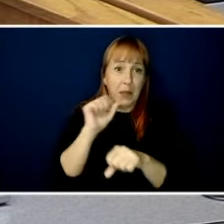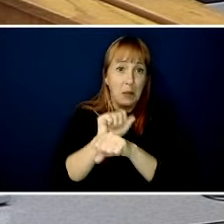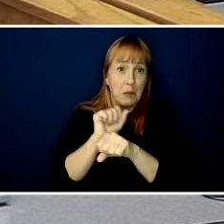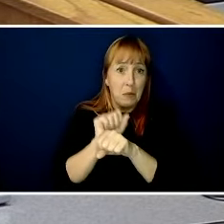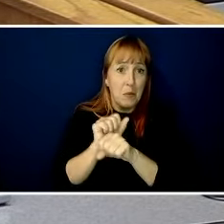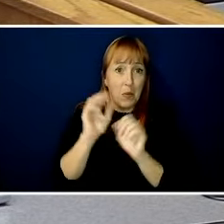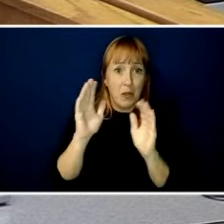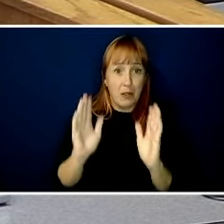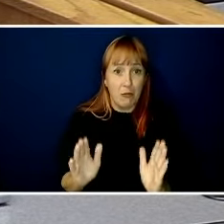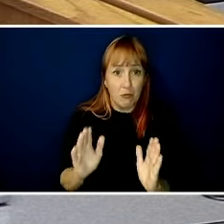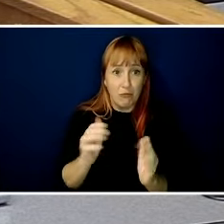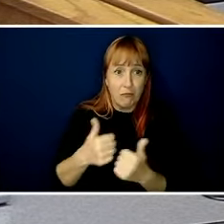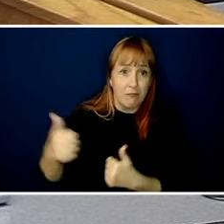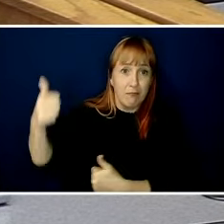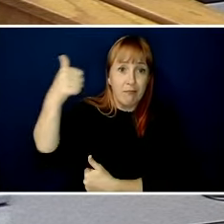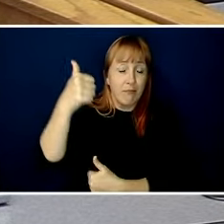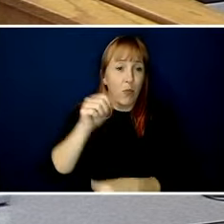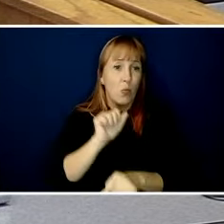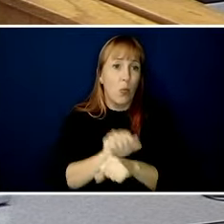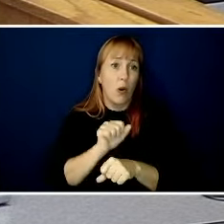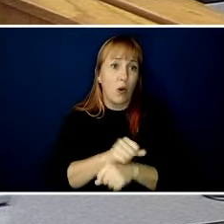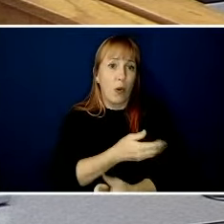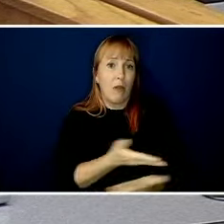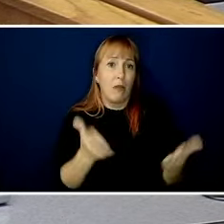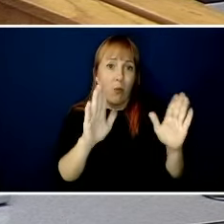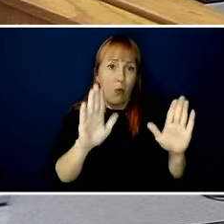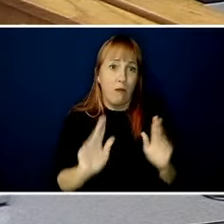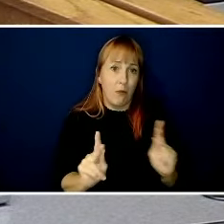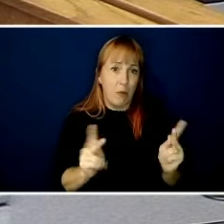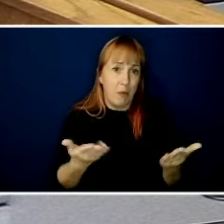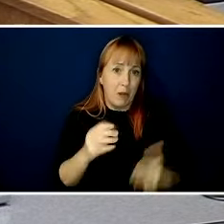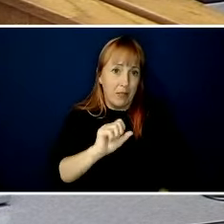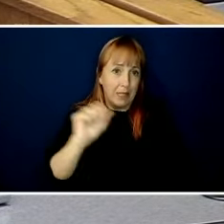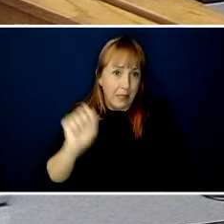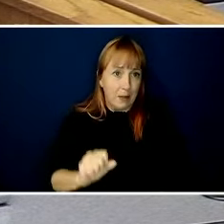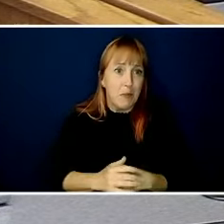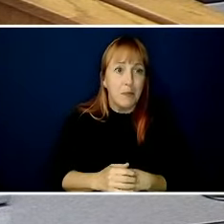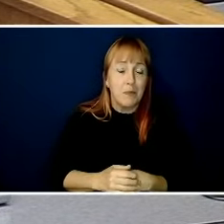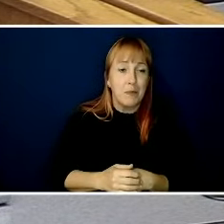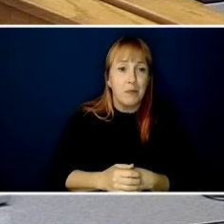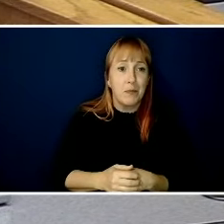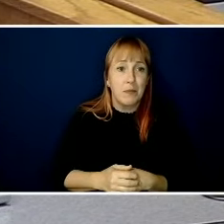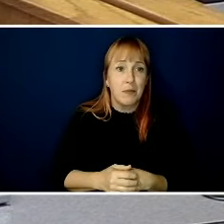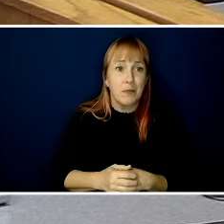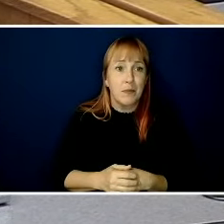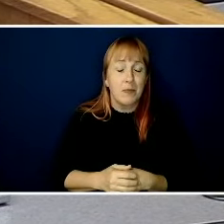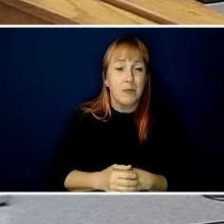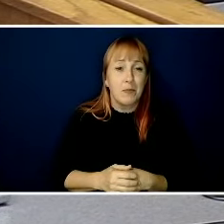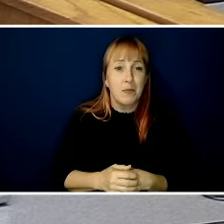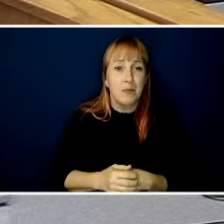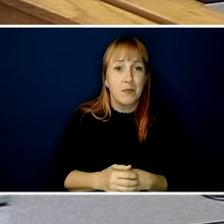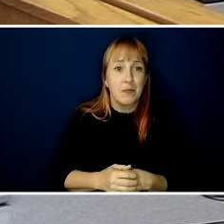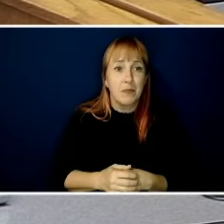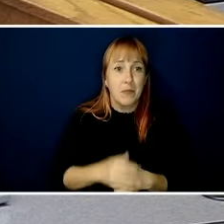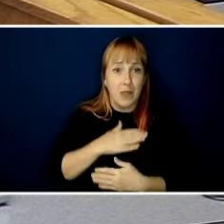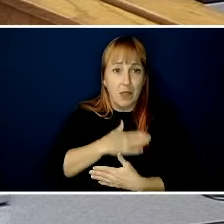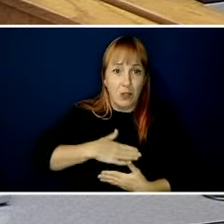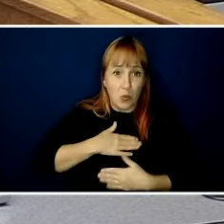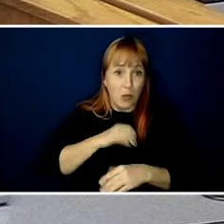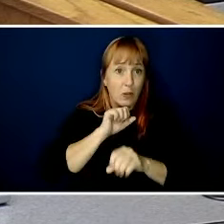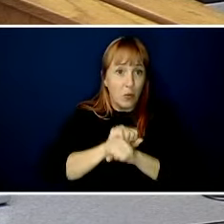with a lot of really wonderful people in Salem, and we especially enjoy the work that we do with folks with